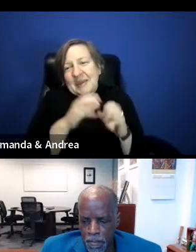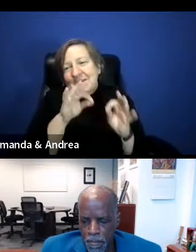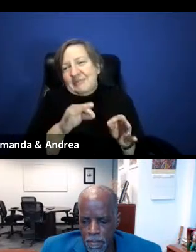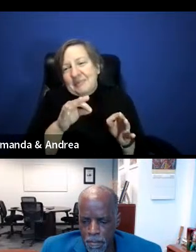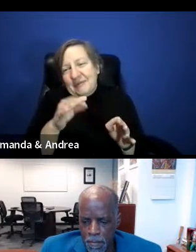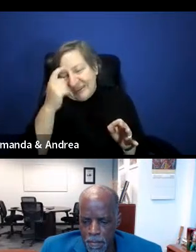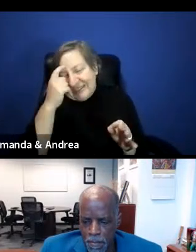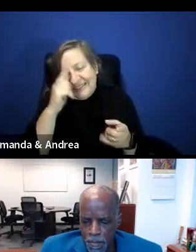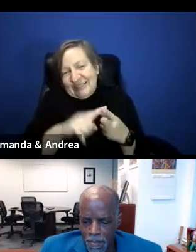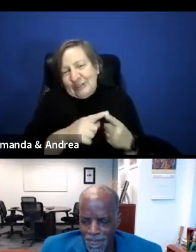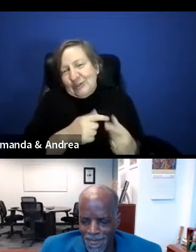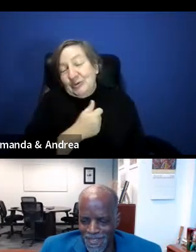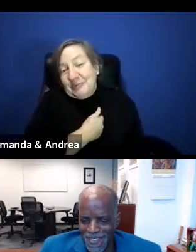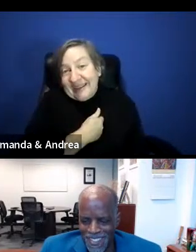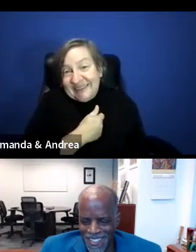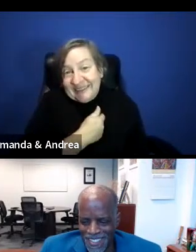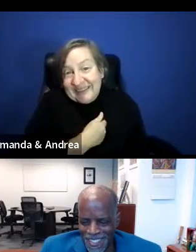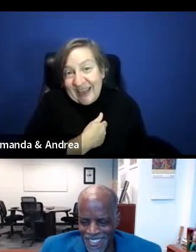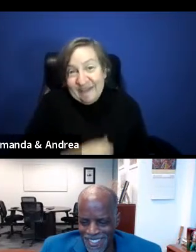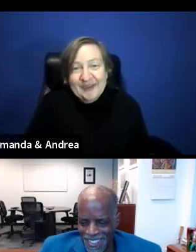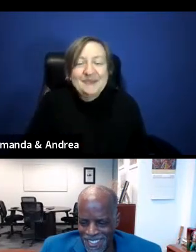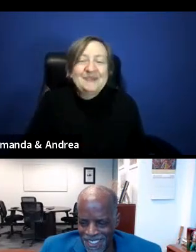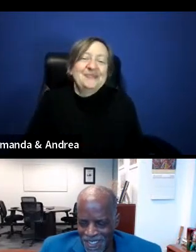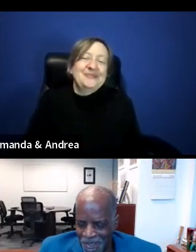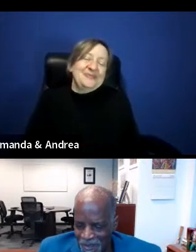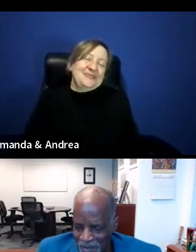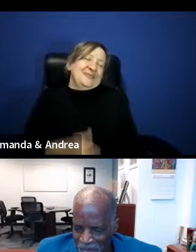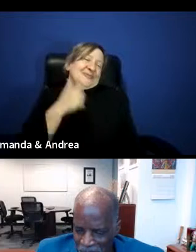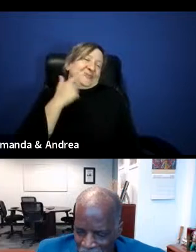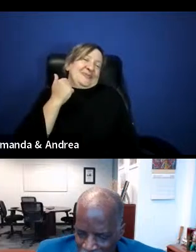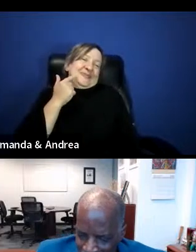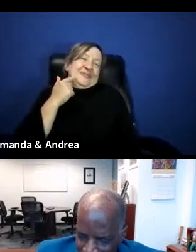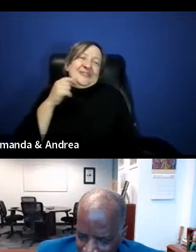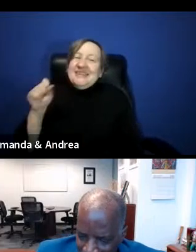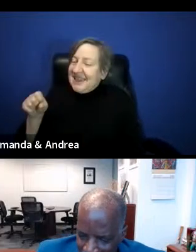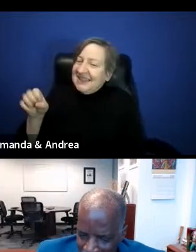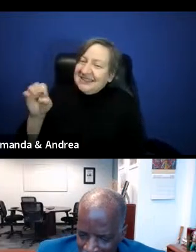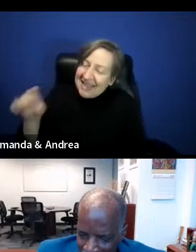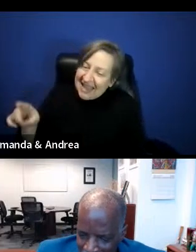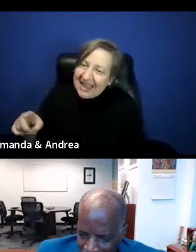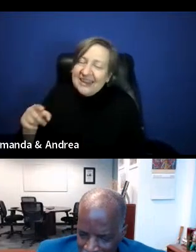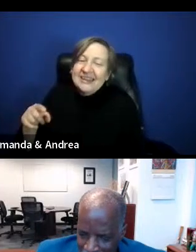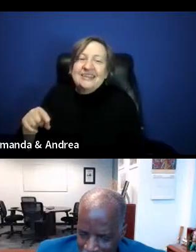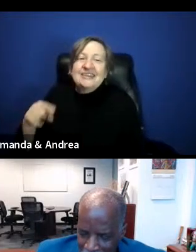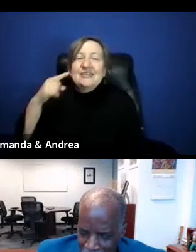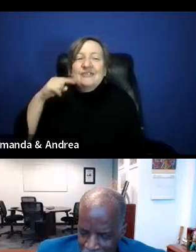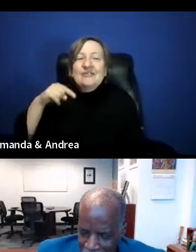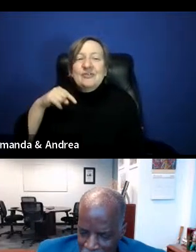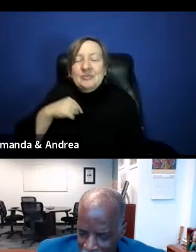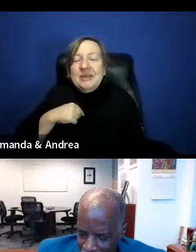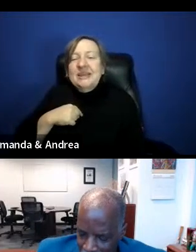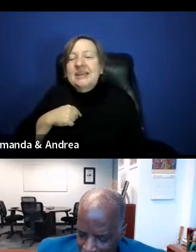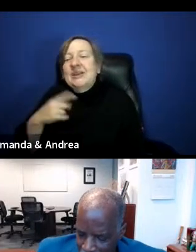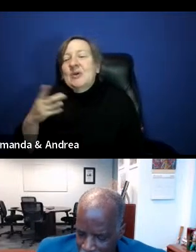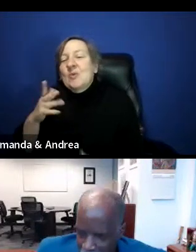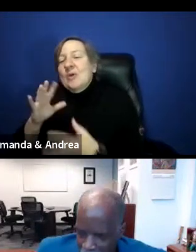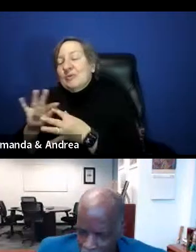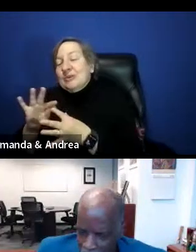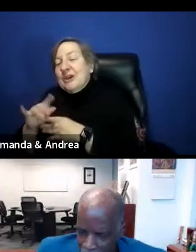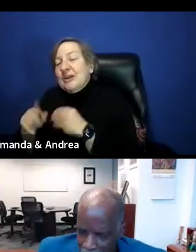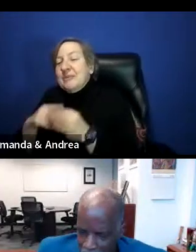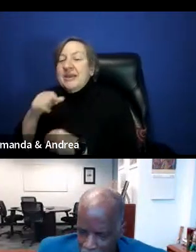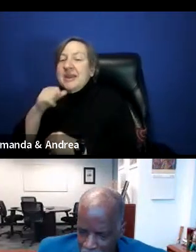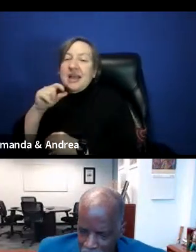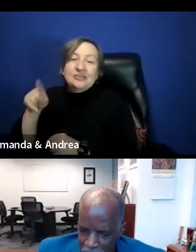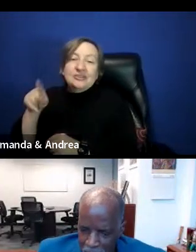to myself. Oh, absolutely, Ed. At least for me, what we're talking about here isn't